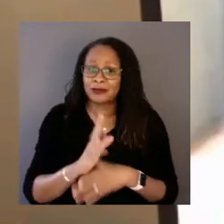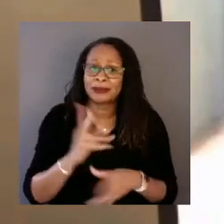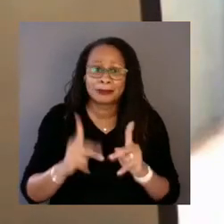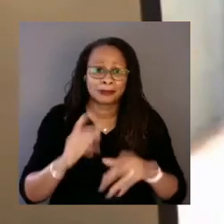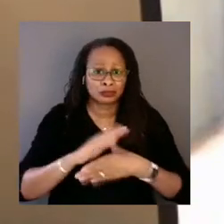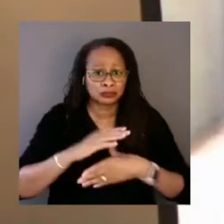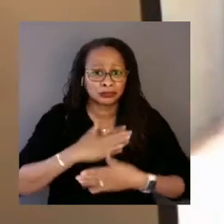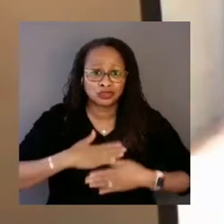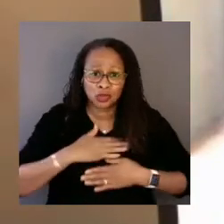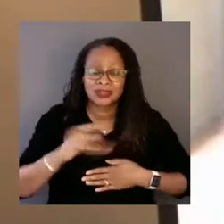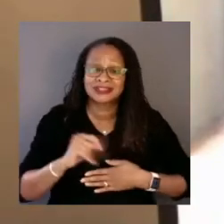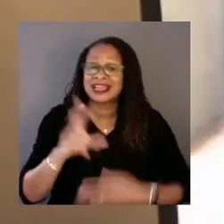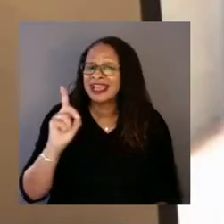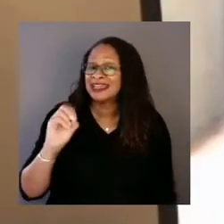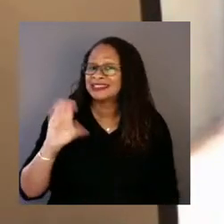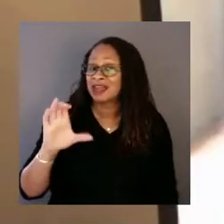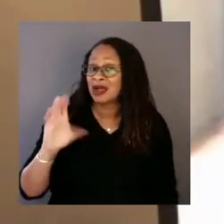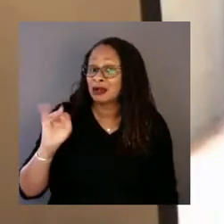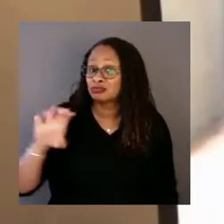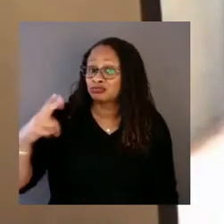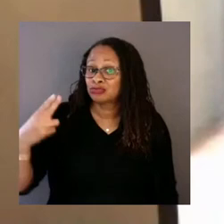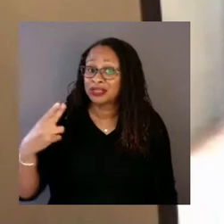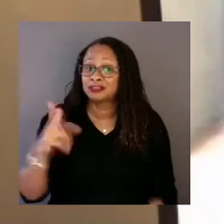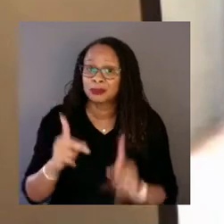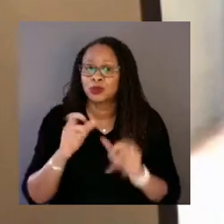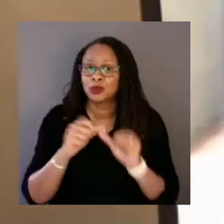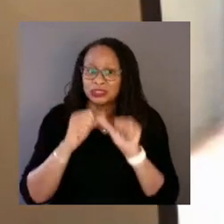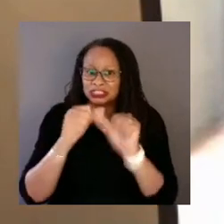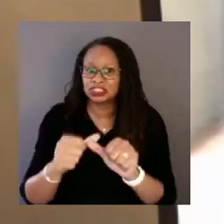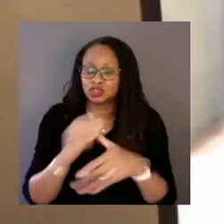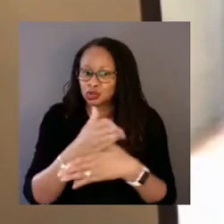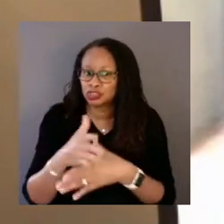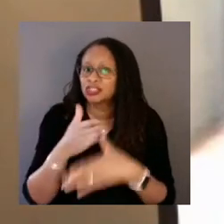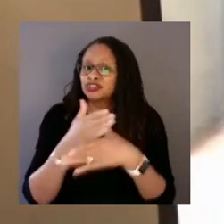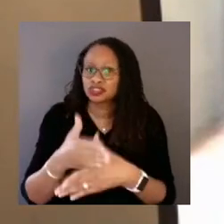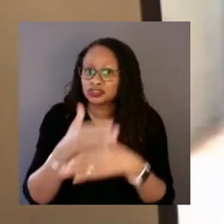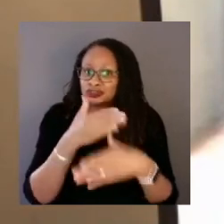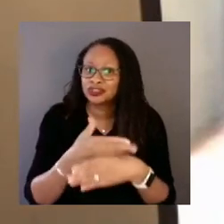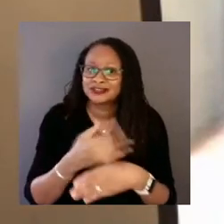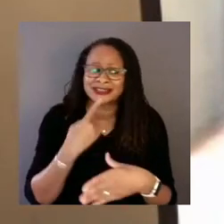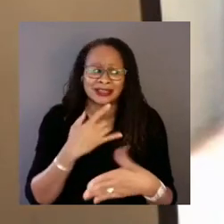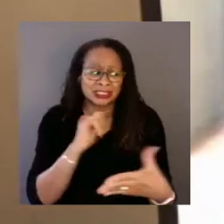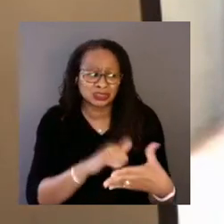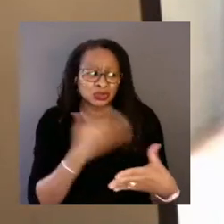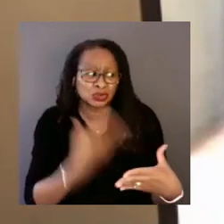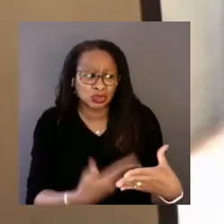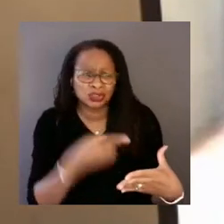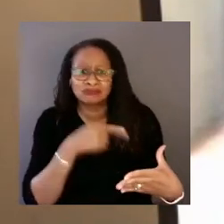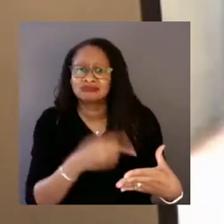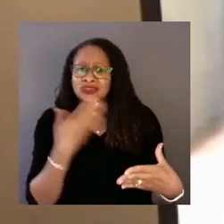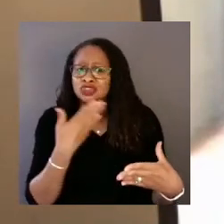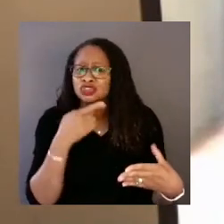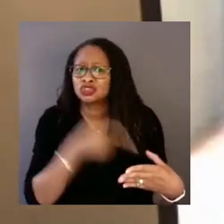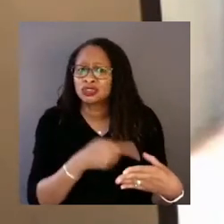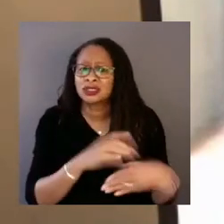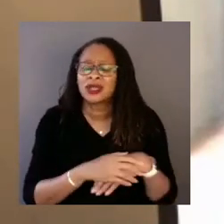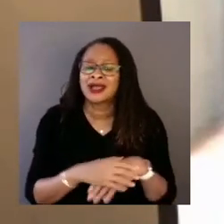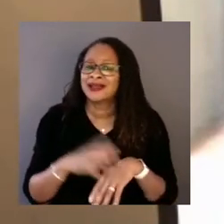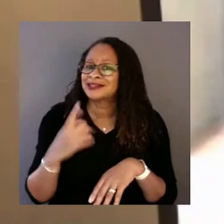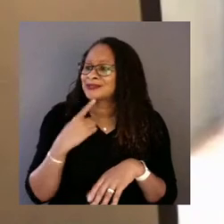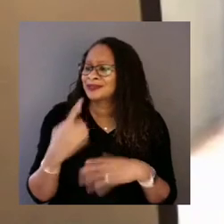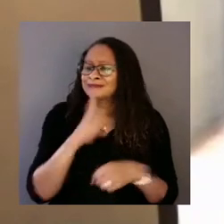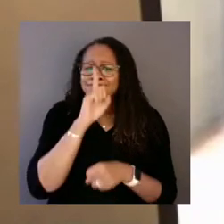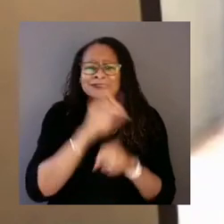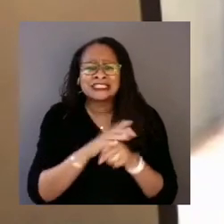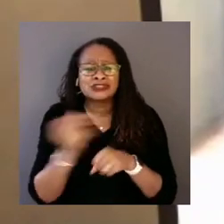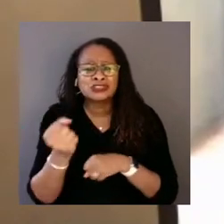and those people that kept sharing it. Like, that's really good. That's really good. And that was really the kind of, like, they said, well, what's the secret sauce? One, the secret sauce